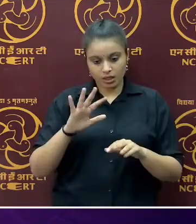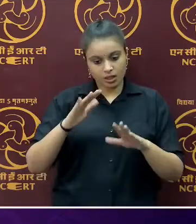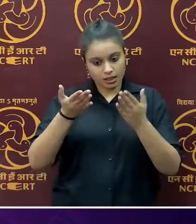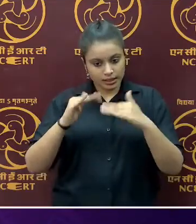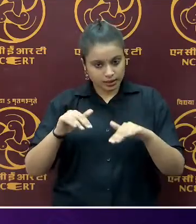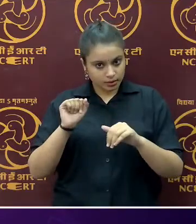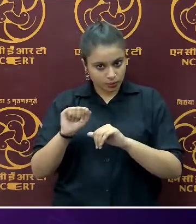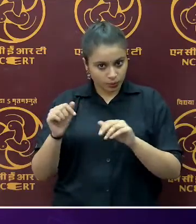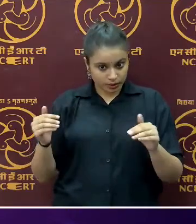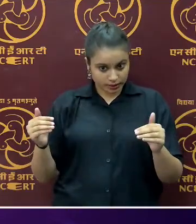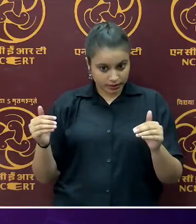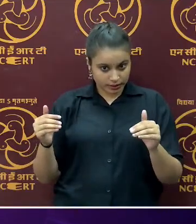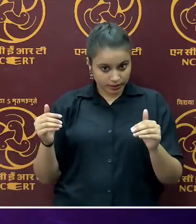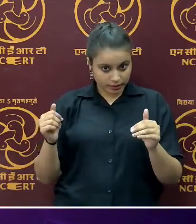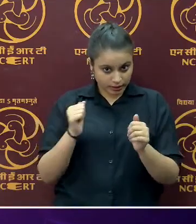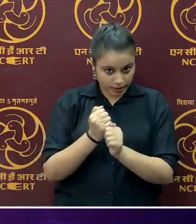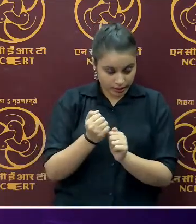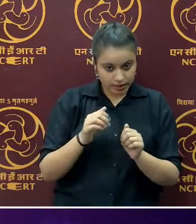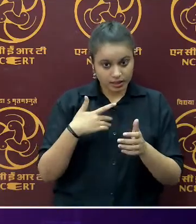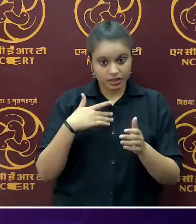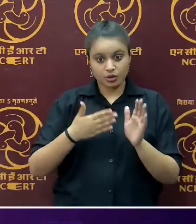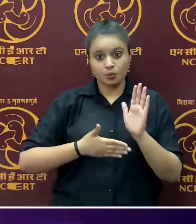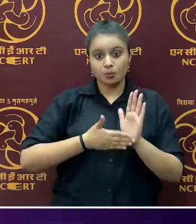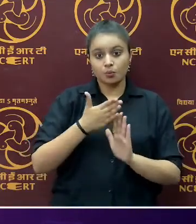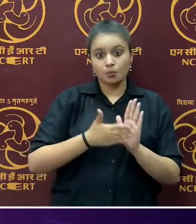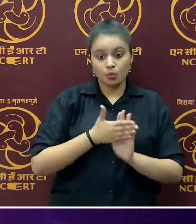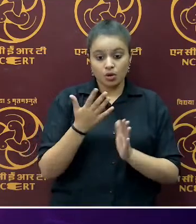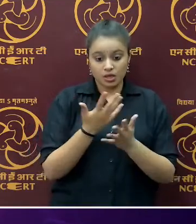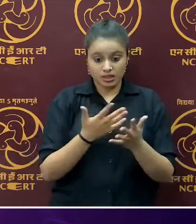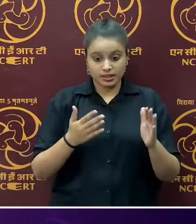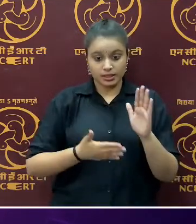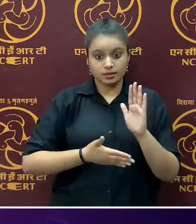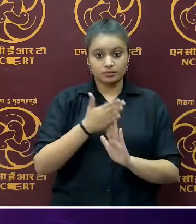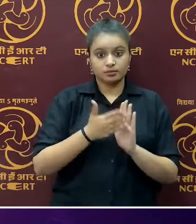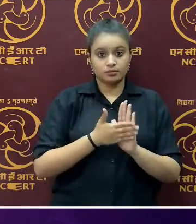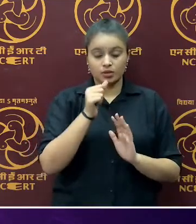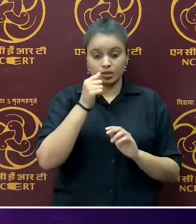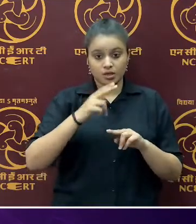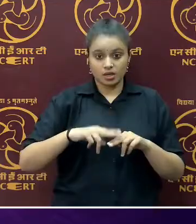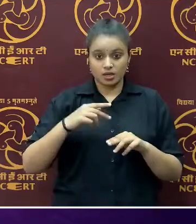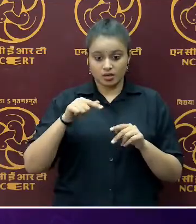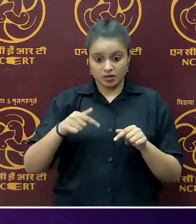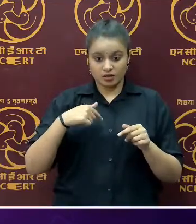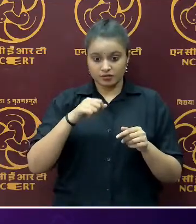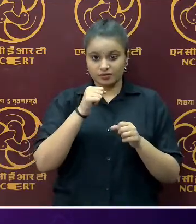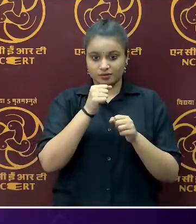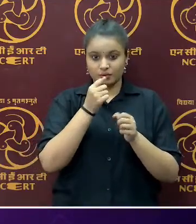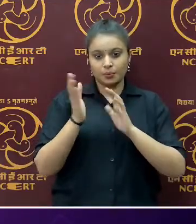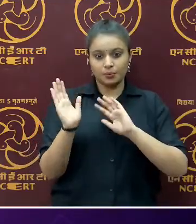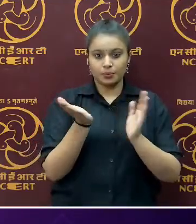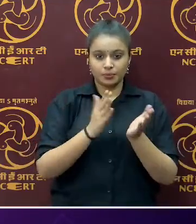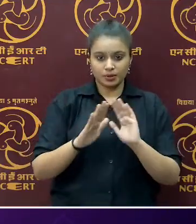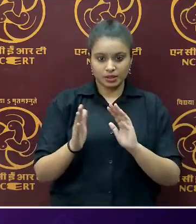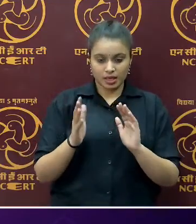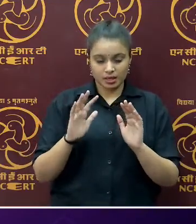hit on the walls of the container. Say we have filled this gas, say in a